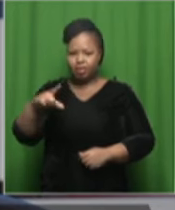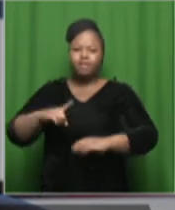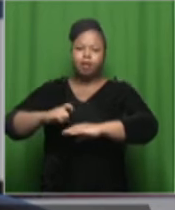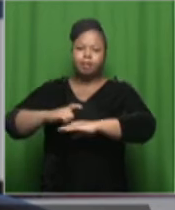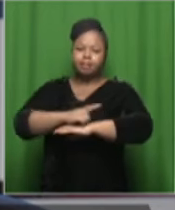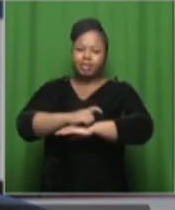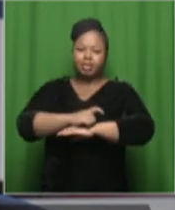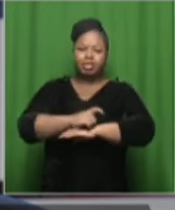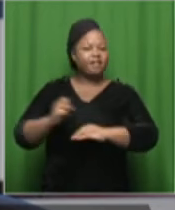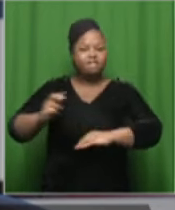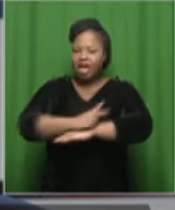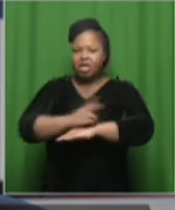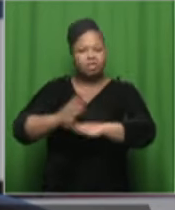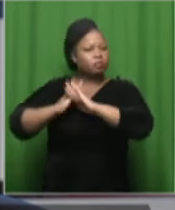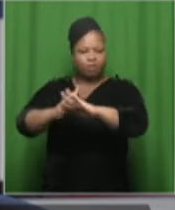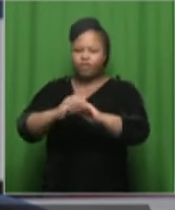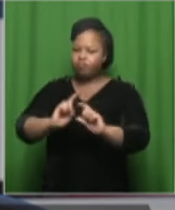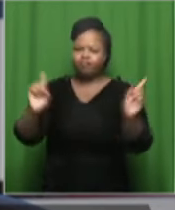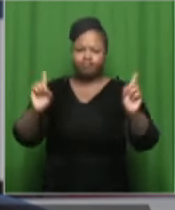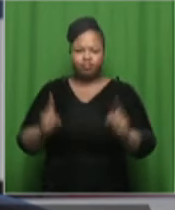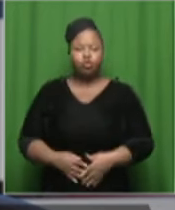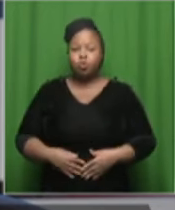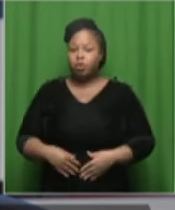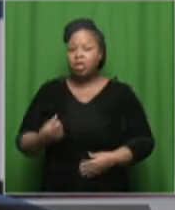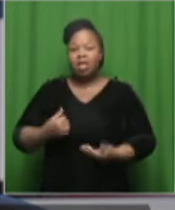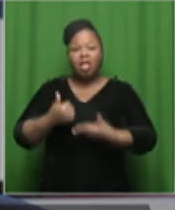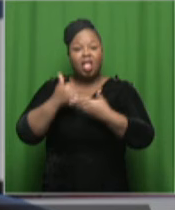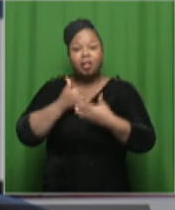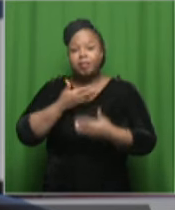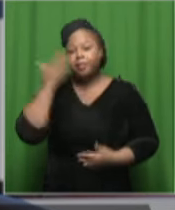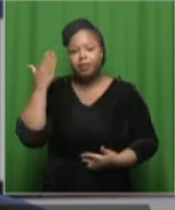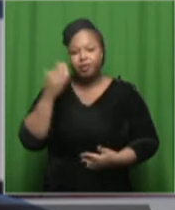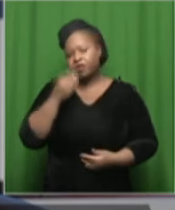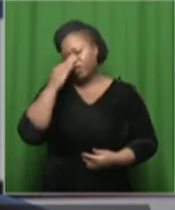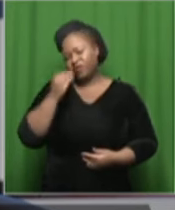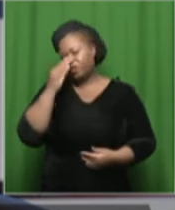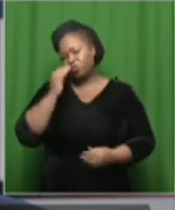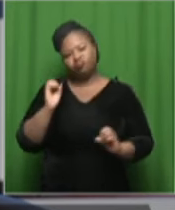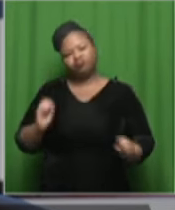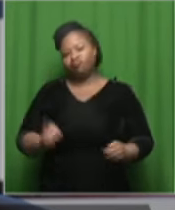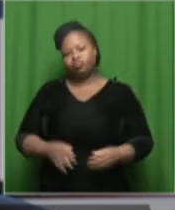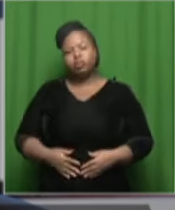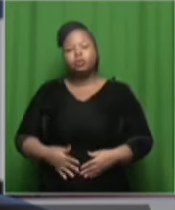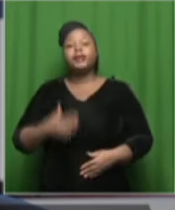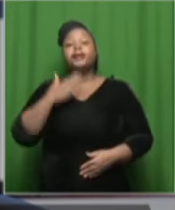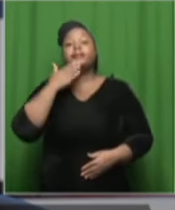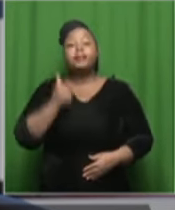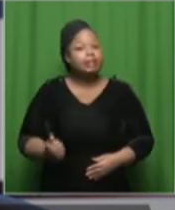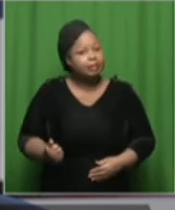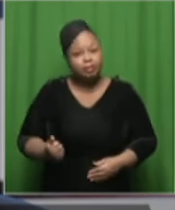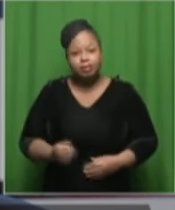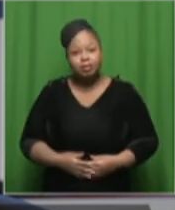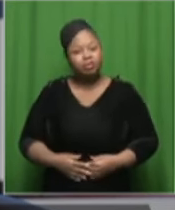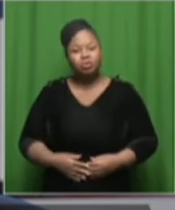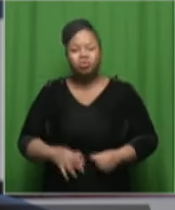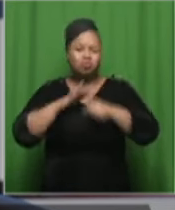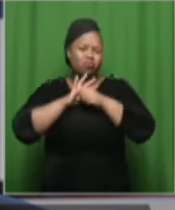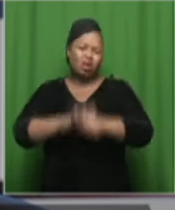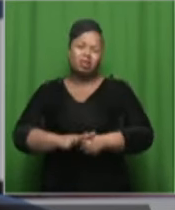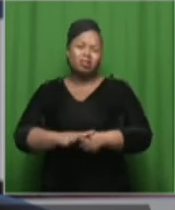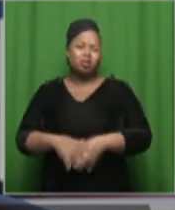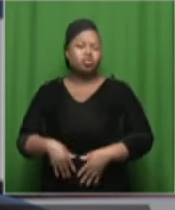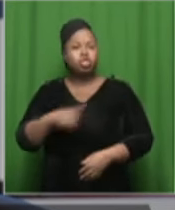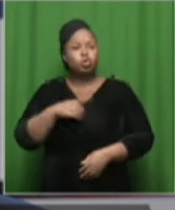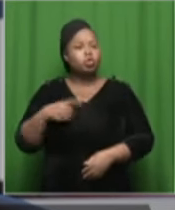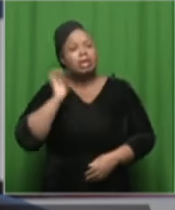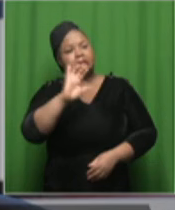So antibiotics won't help for influenza. And I think that for the community, just to say, please don't put unnecessary pressure on your doctor